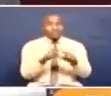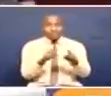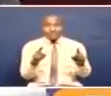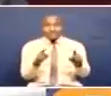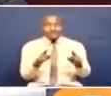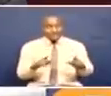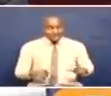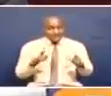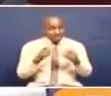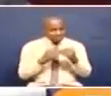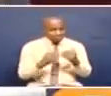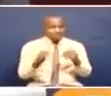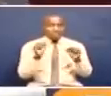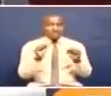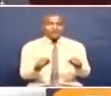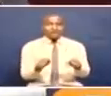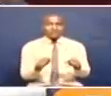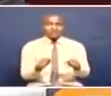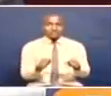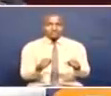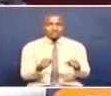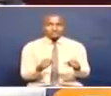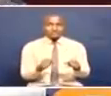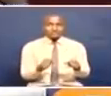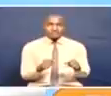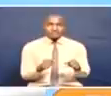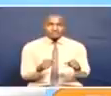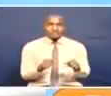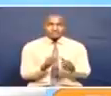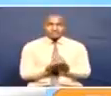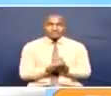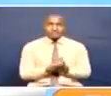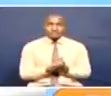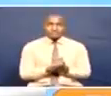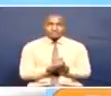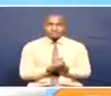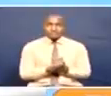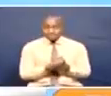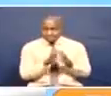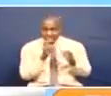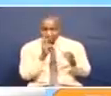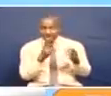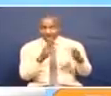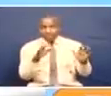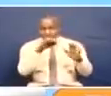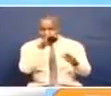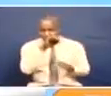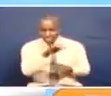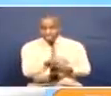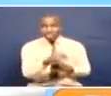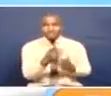life must go on. If you look at the losses, Jeff, right now, in the country, yeah, in terms